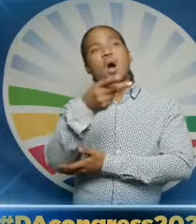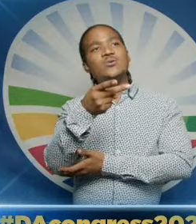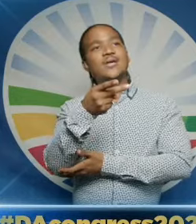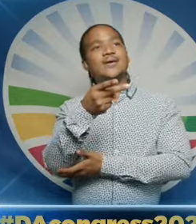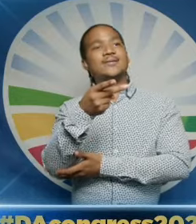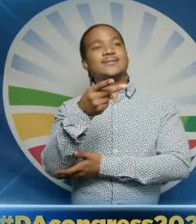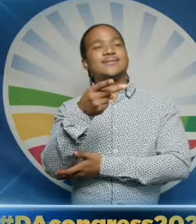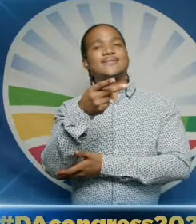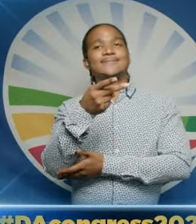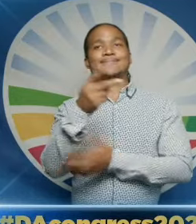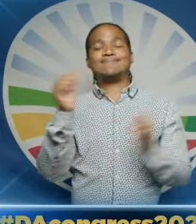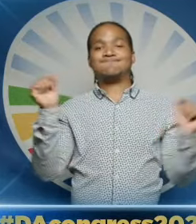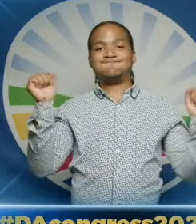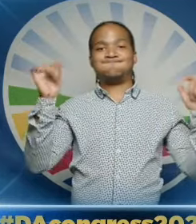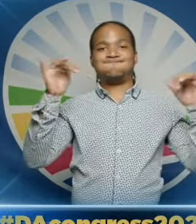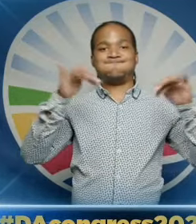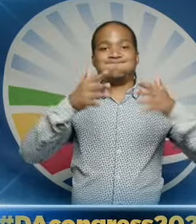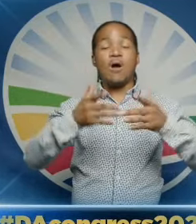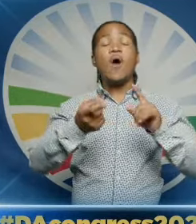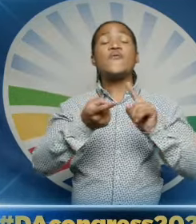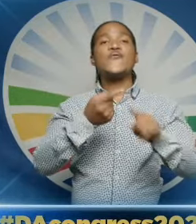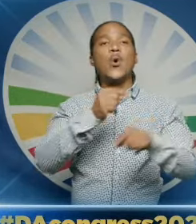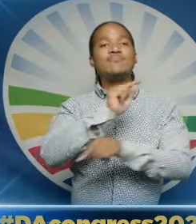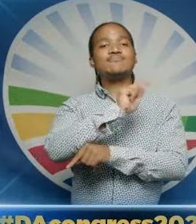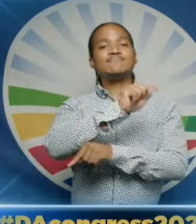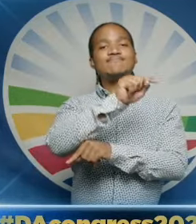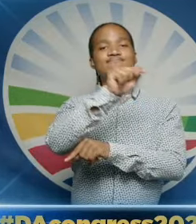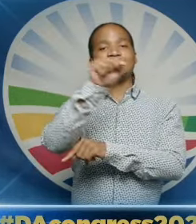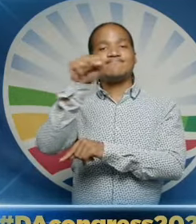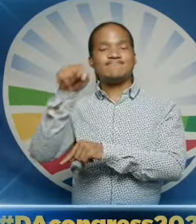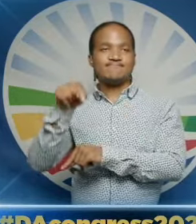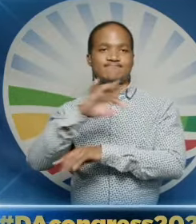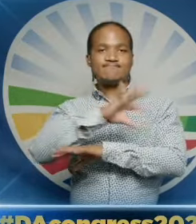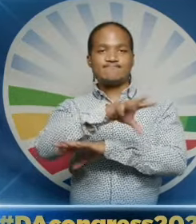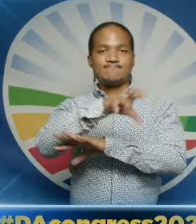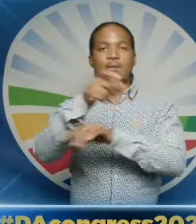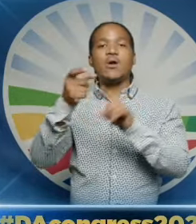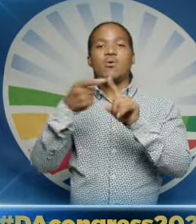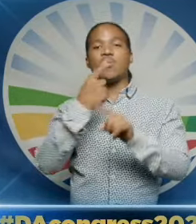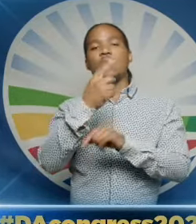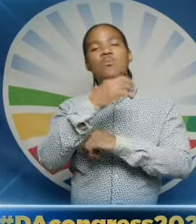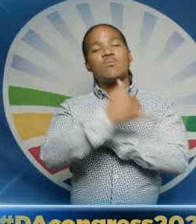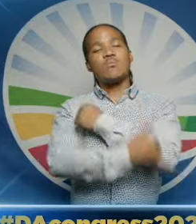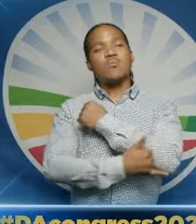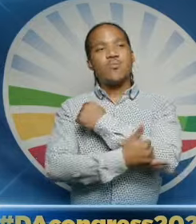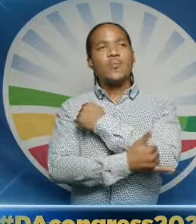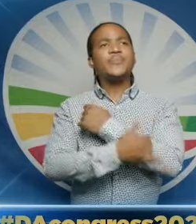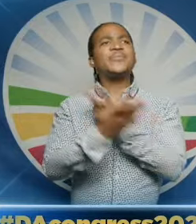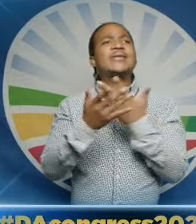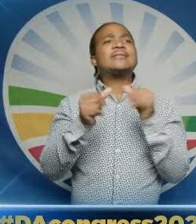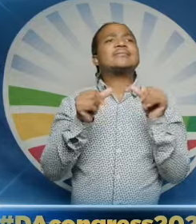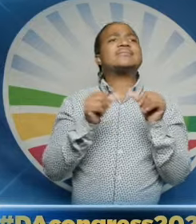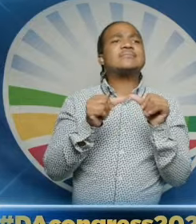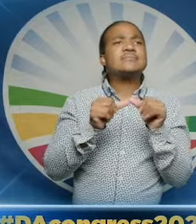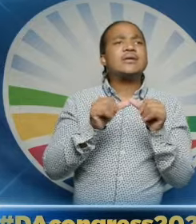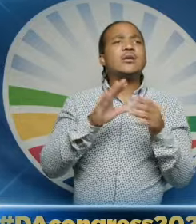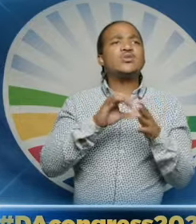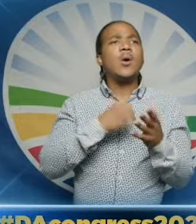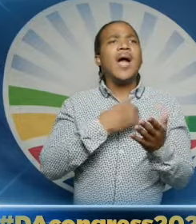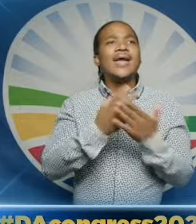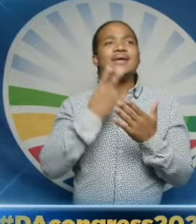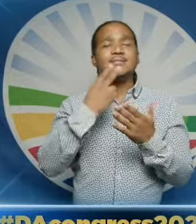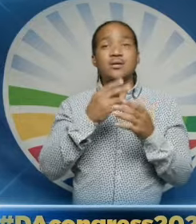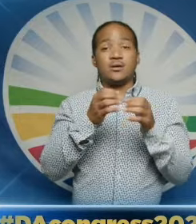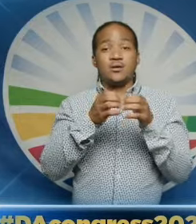2,000 delegates that have come from across the country. And so one, I think because of the size, so I think it speaks to the size